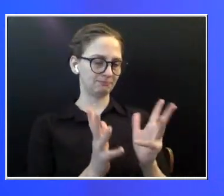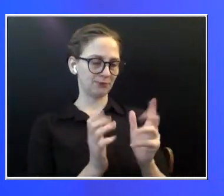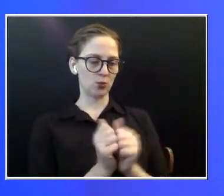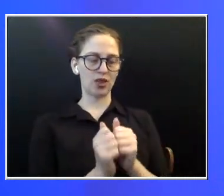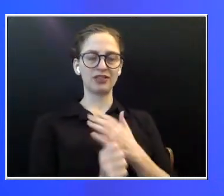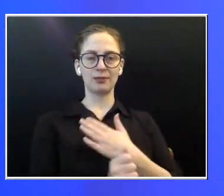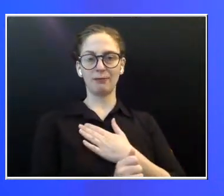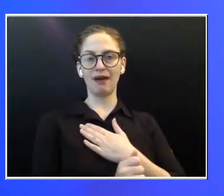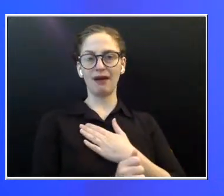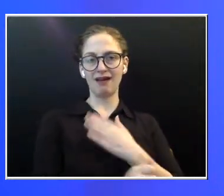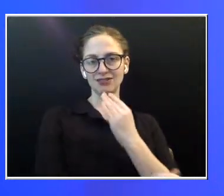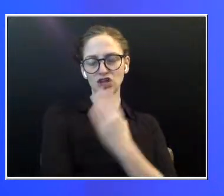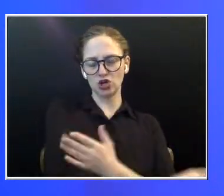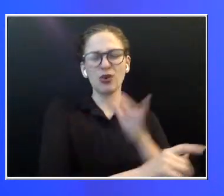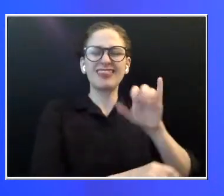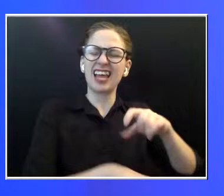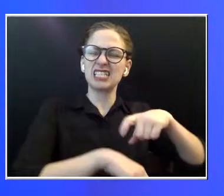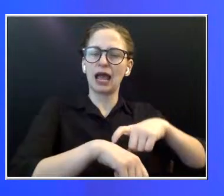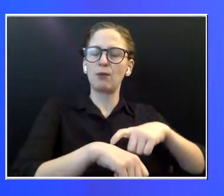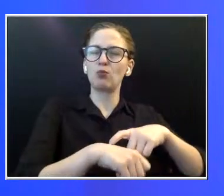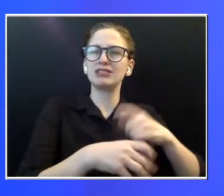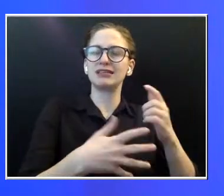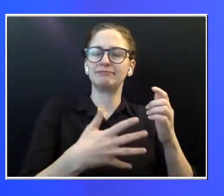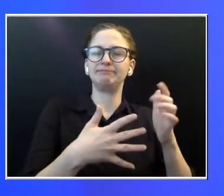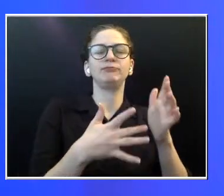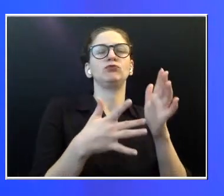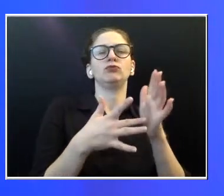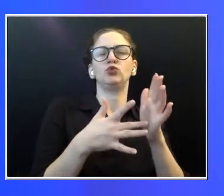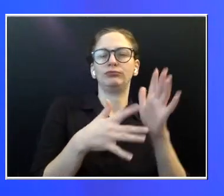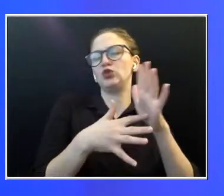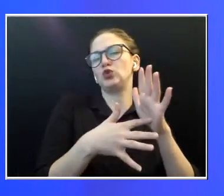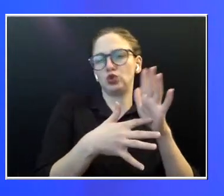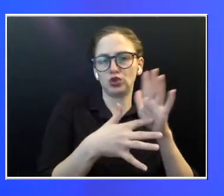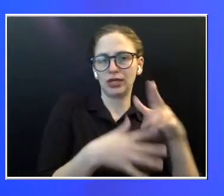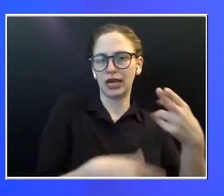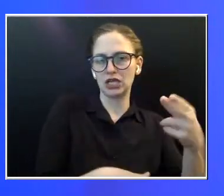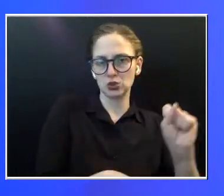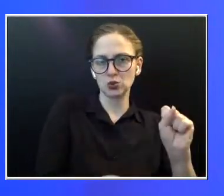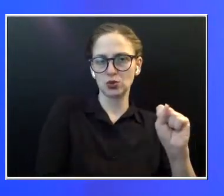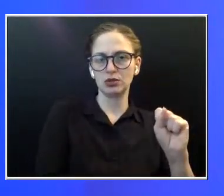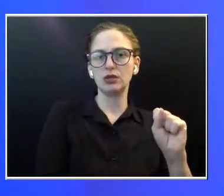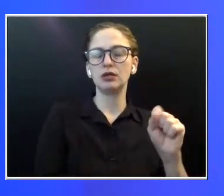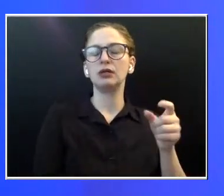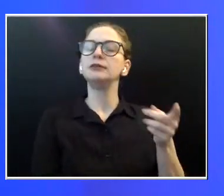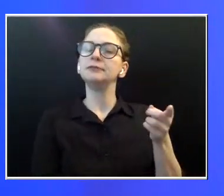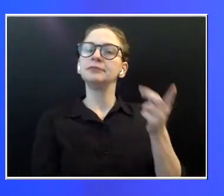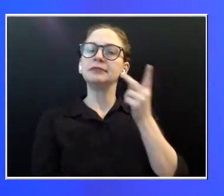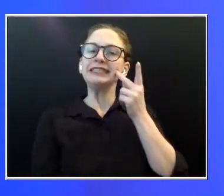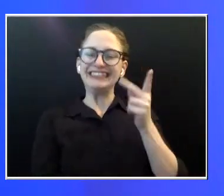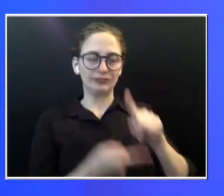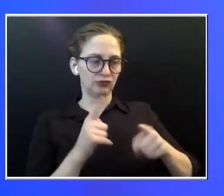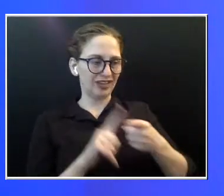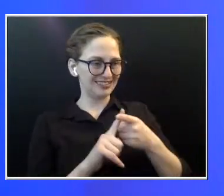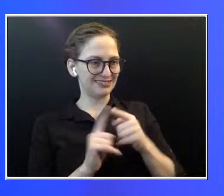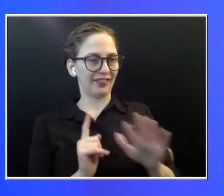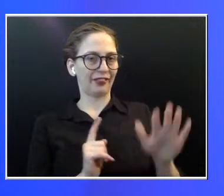a heavy topic. And she had seen friends whose mothers had had breast cancer, so it was